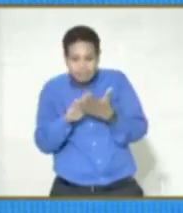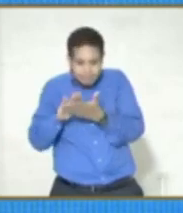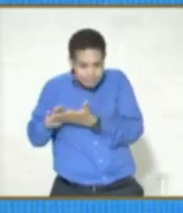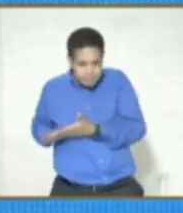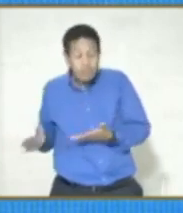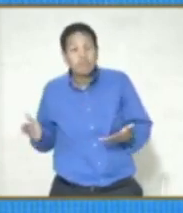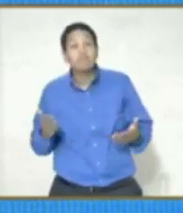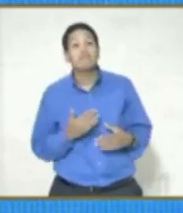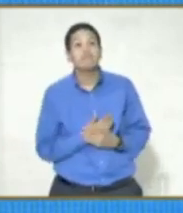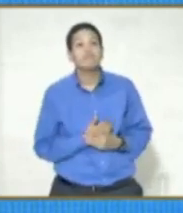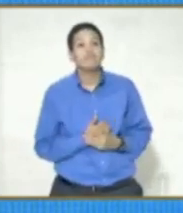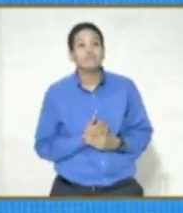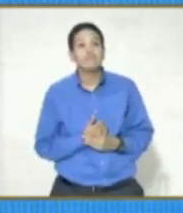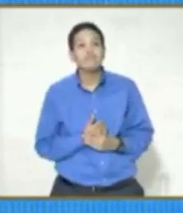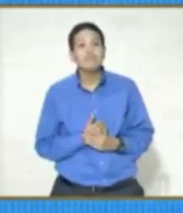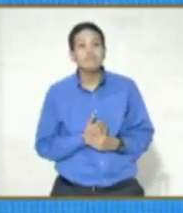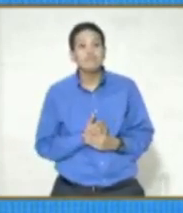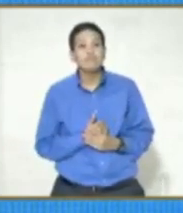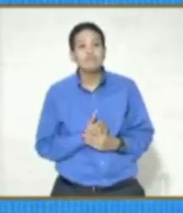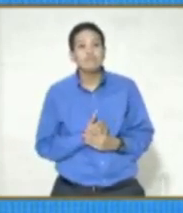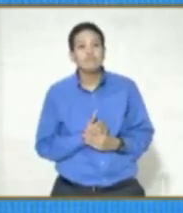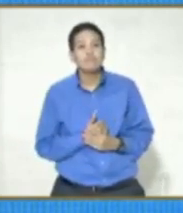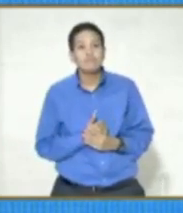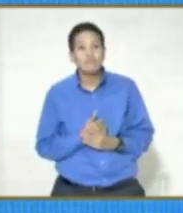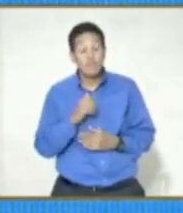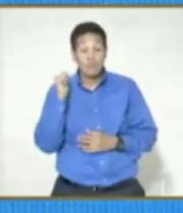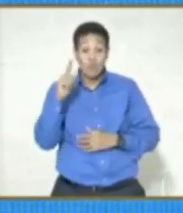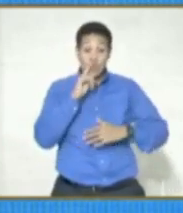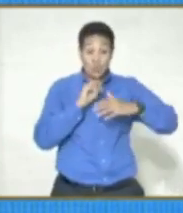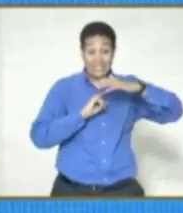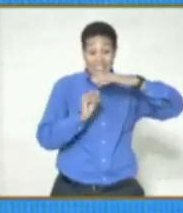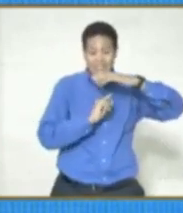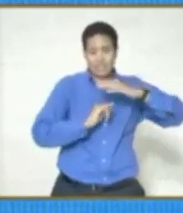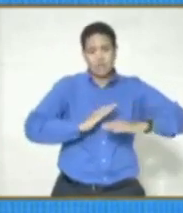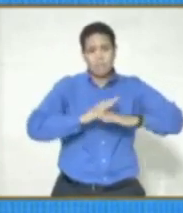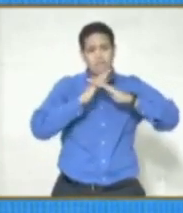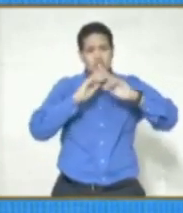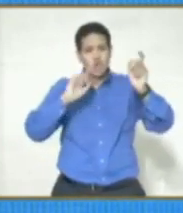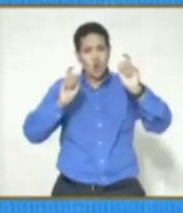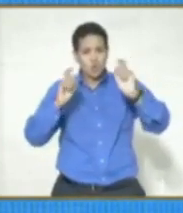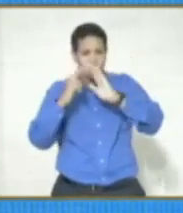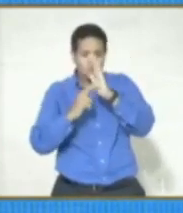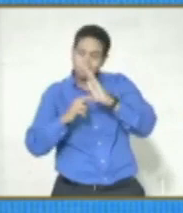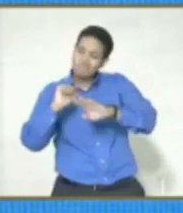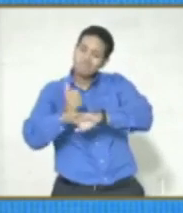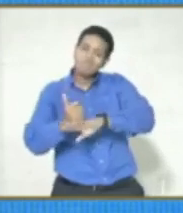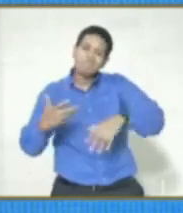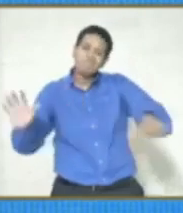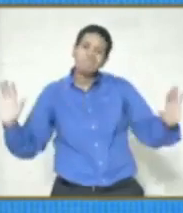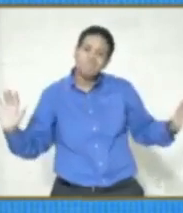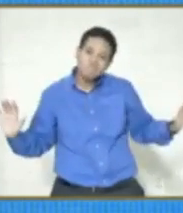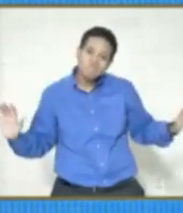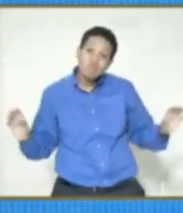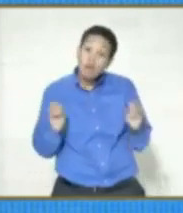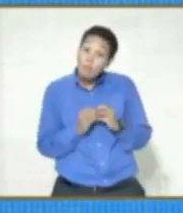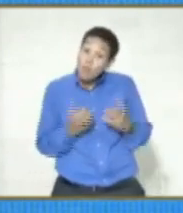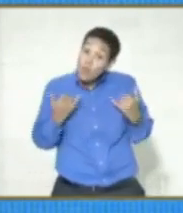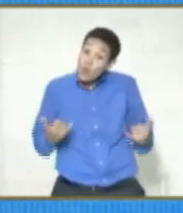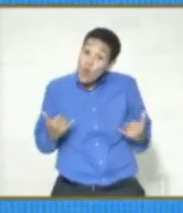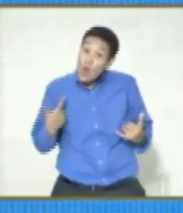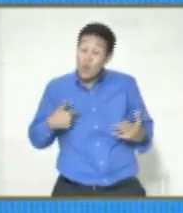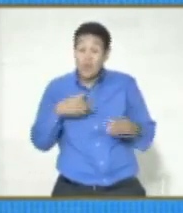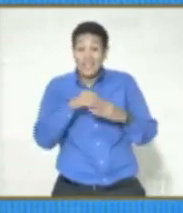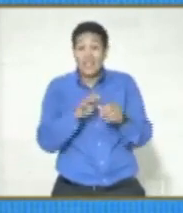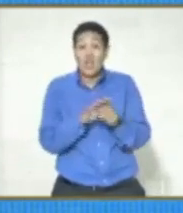So certainly all those infection prevention control measures are being implemented, and more so now that we're in the